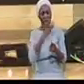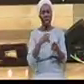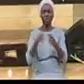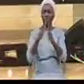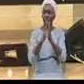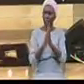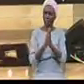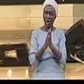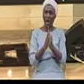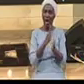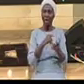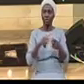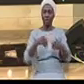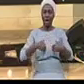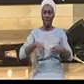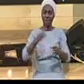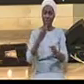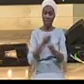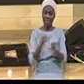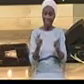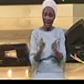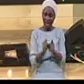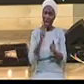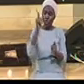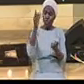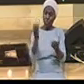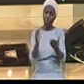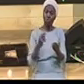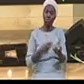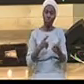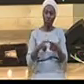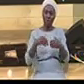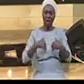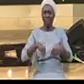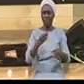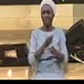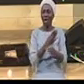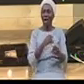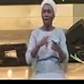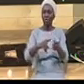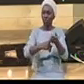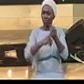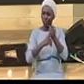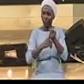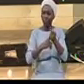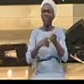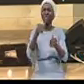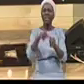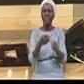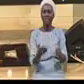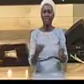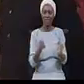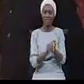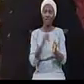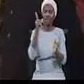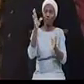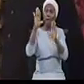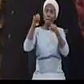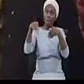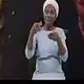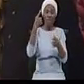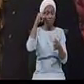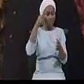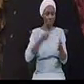want us to have faith. And to take hold and to grip everything you provided for us in Jesus'